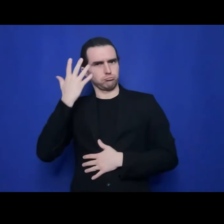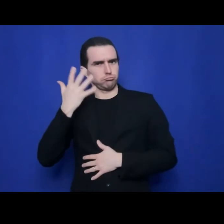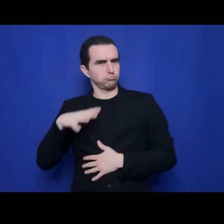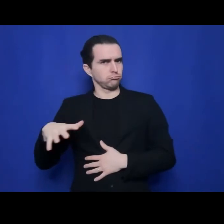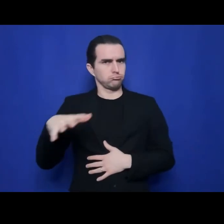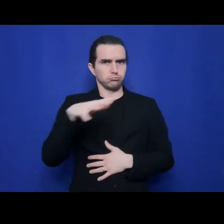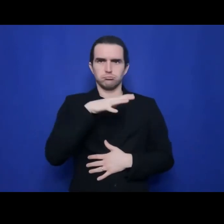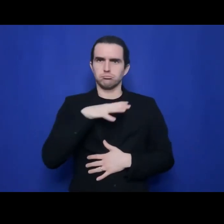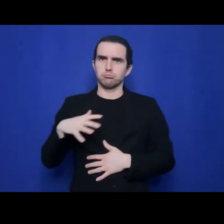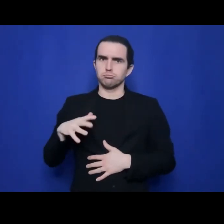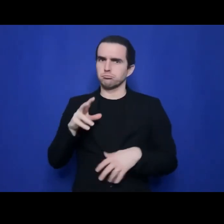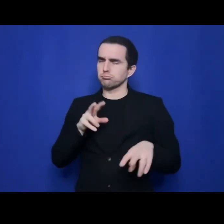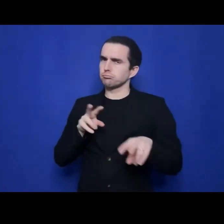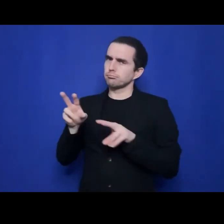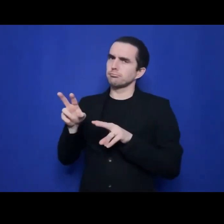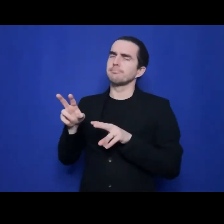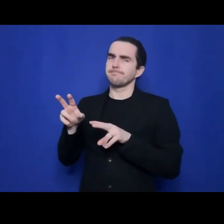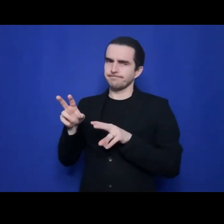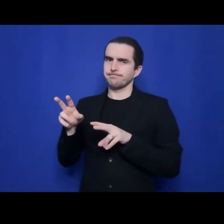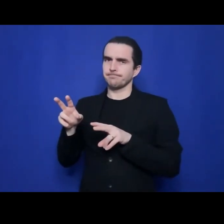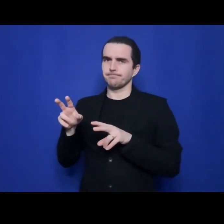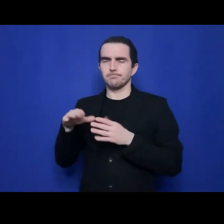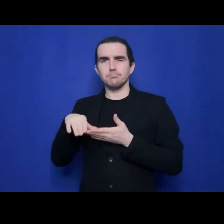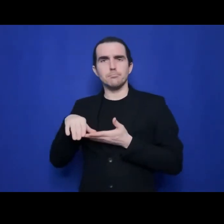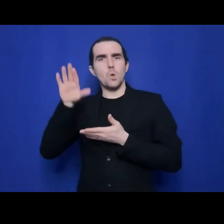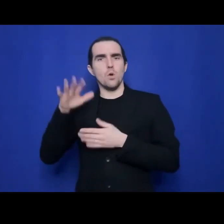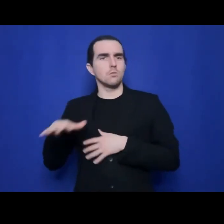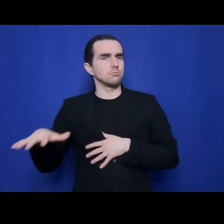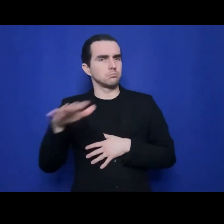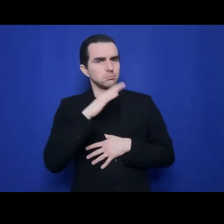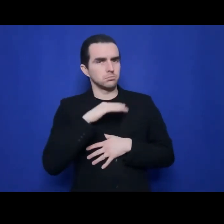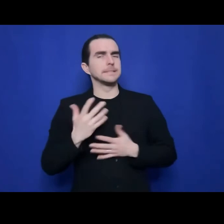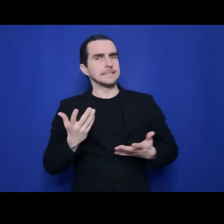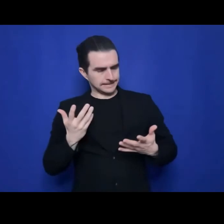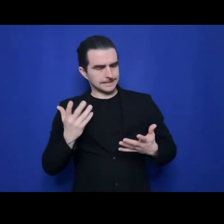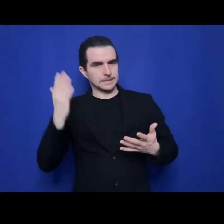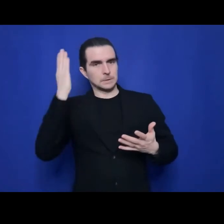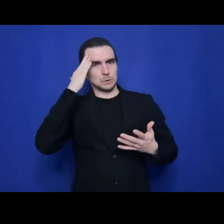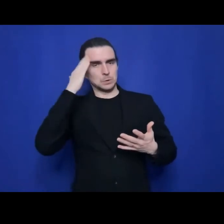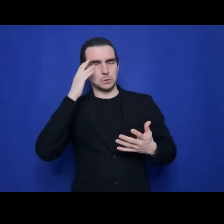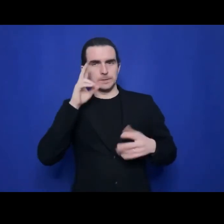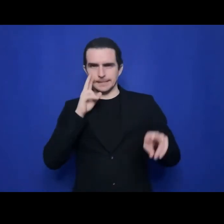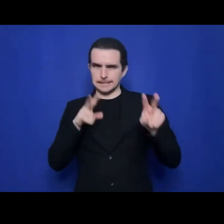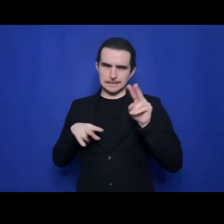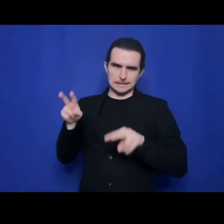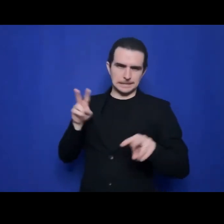the situation, and we have to stress that this is extremely important,